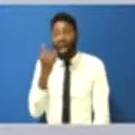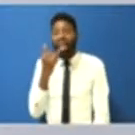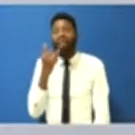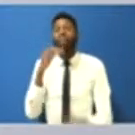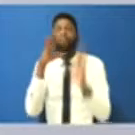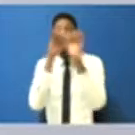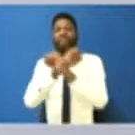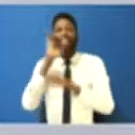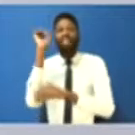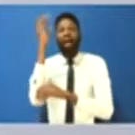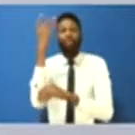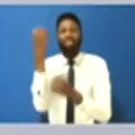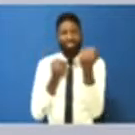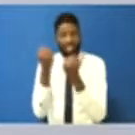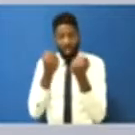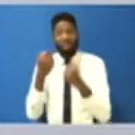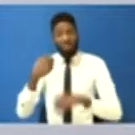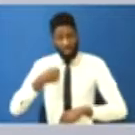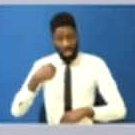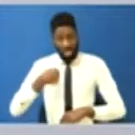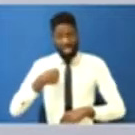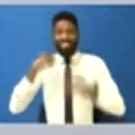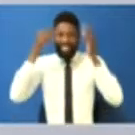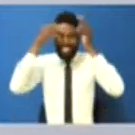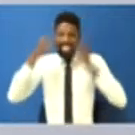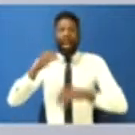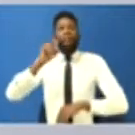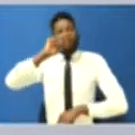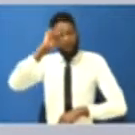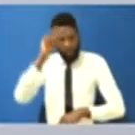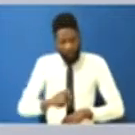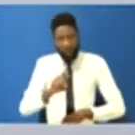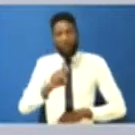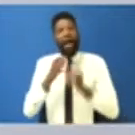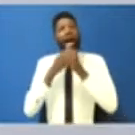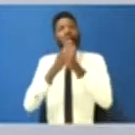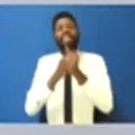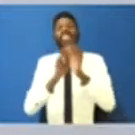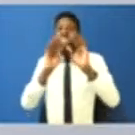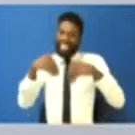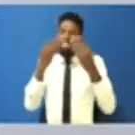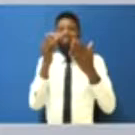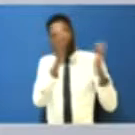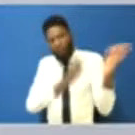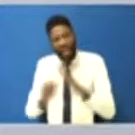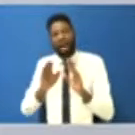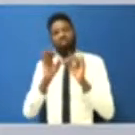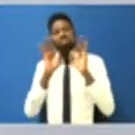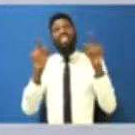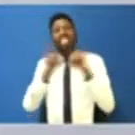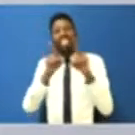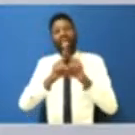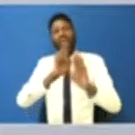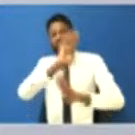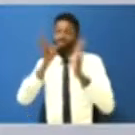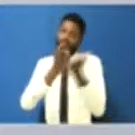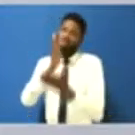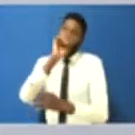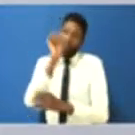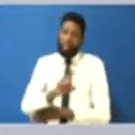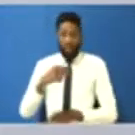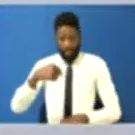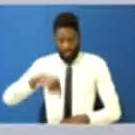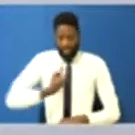and i've committed myself to lead the charge of providing order and dignity in the city so it was my decision it is my decision and beyond